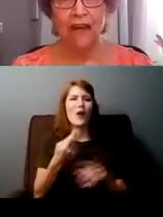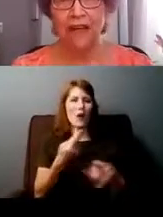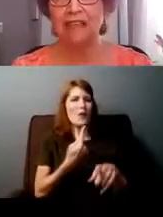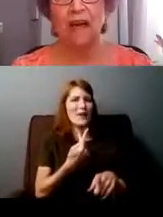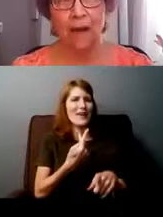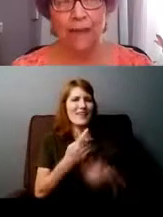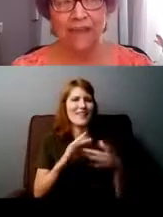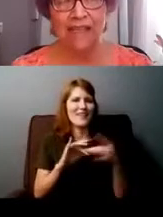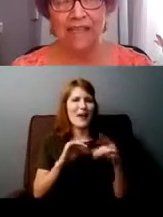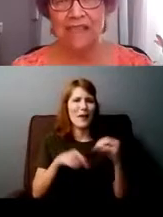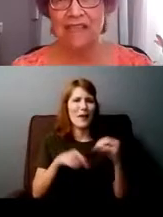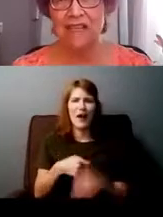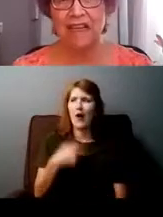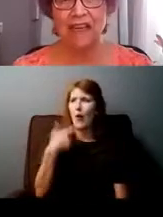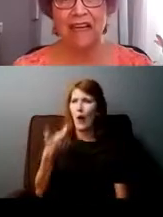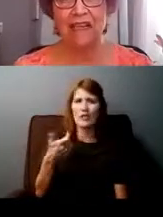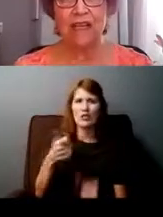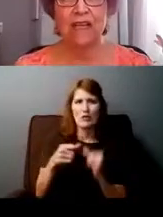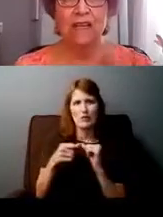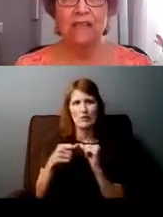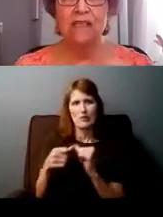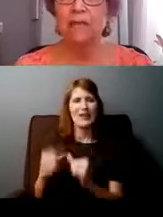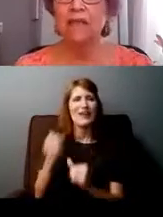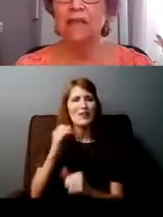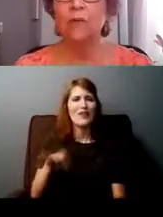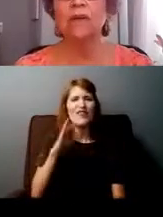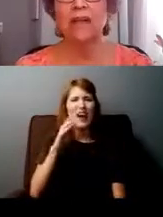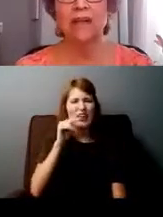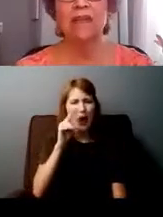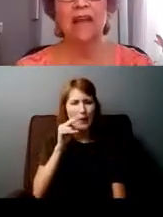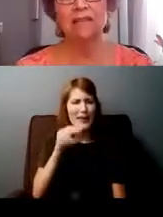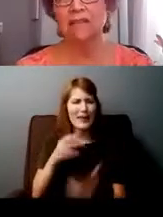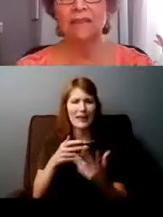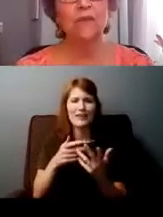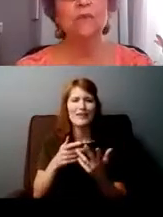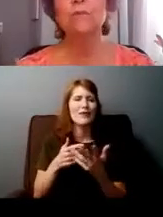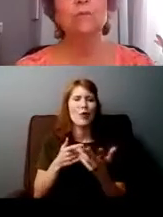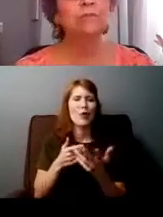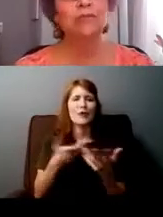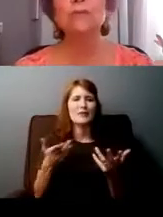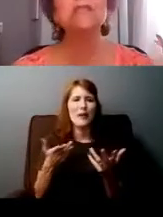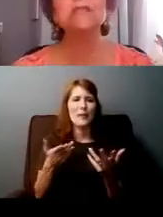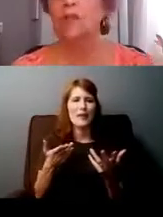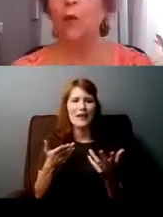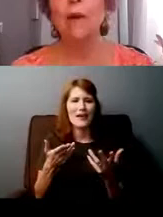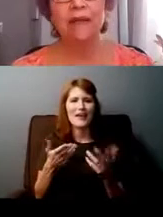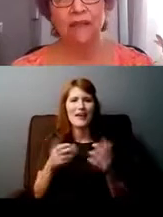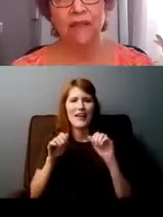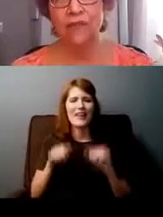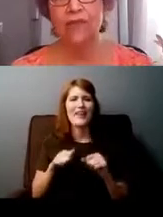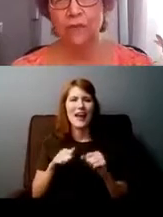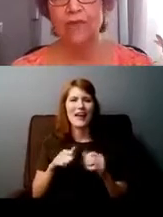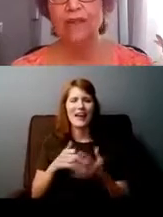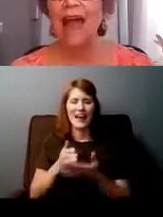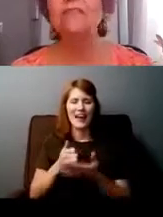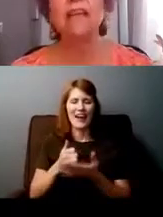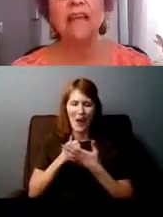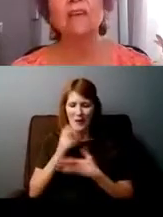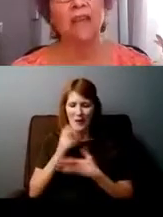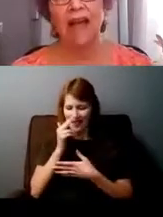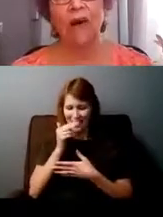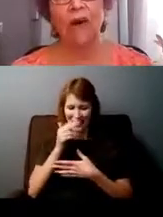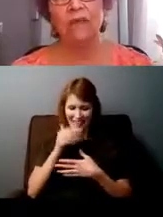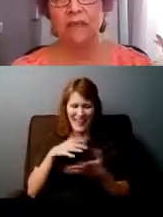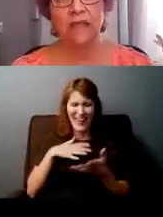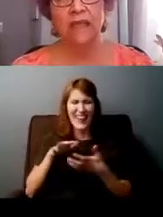can find comedies in this day and age, something that will get those juices going and get you laughing